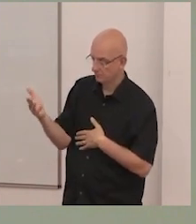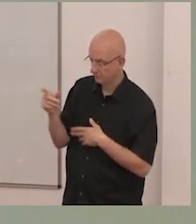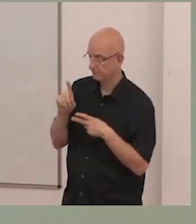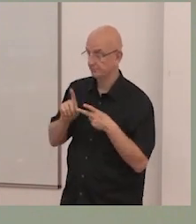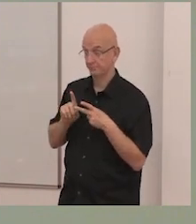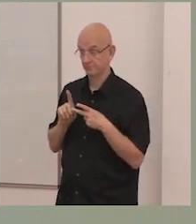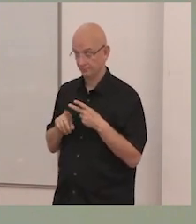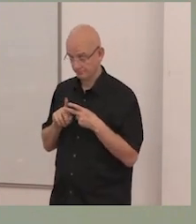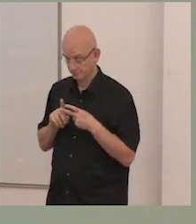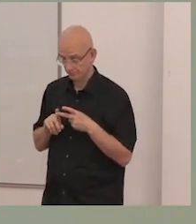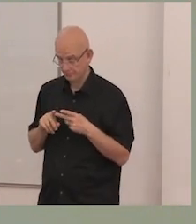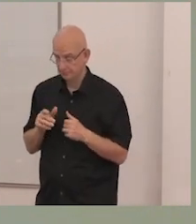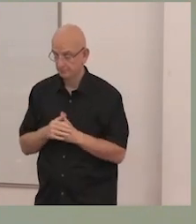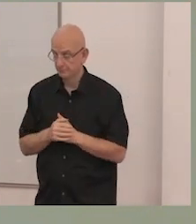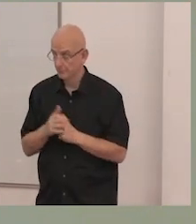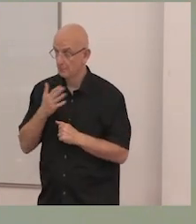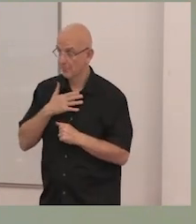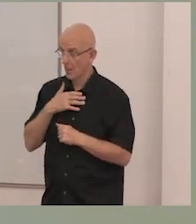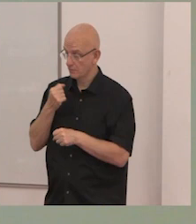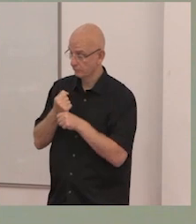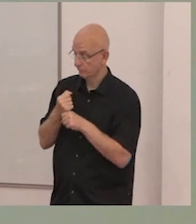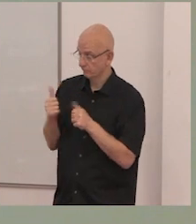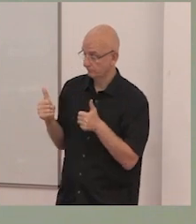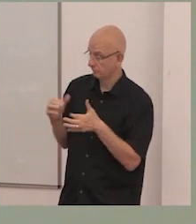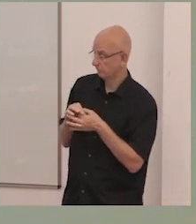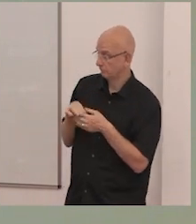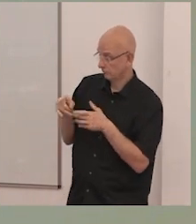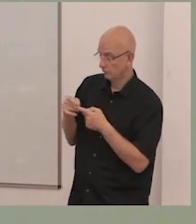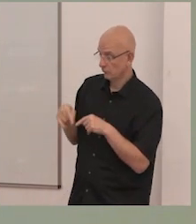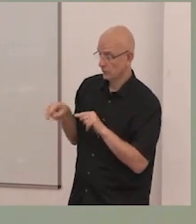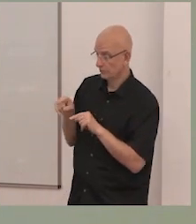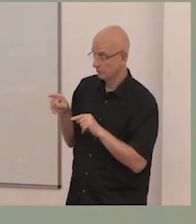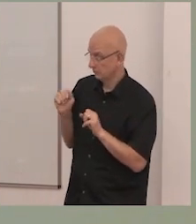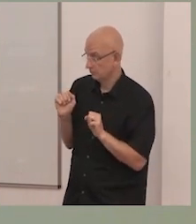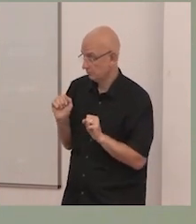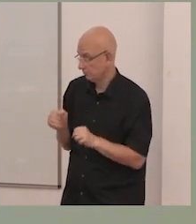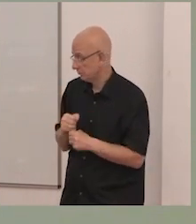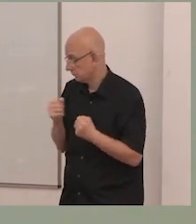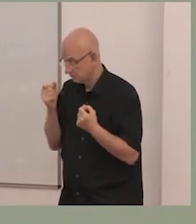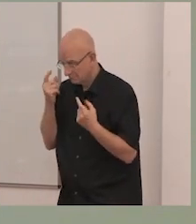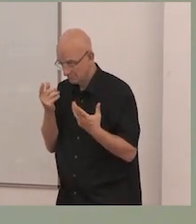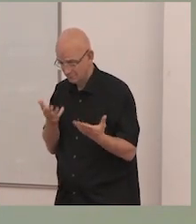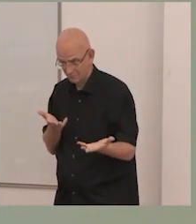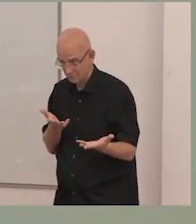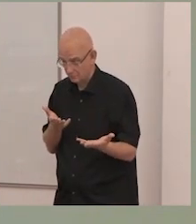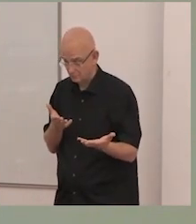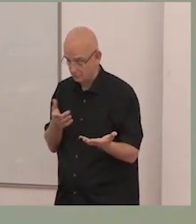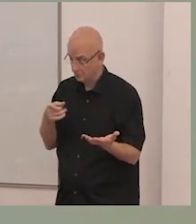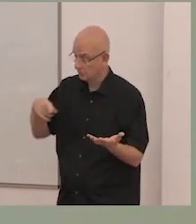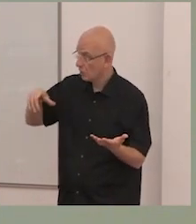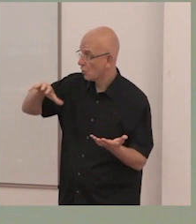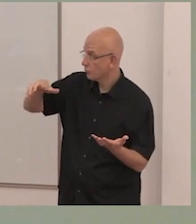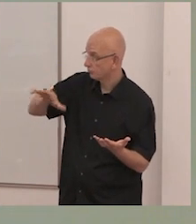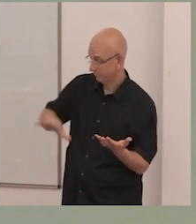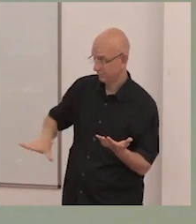not understand, when countries from my region were coming, why they have such a strange system